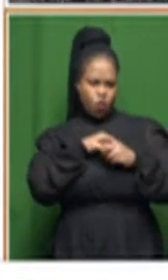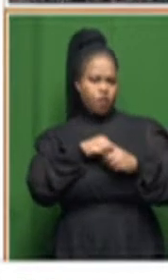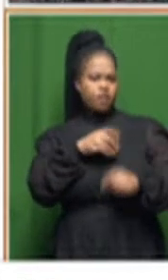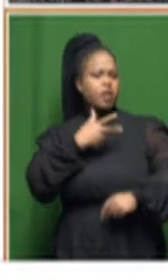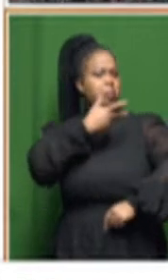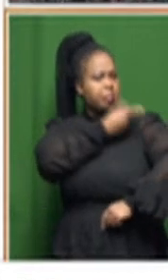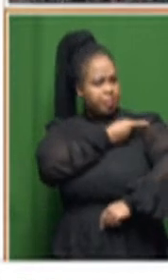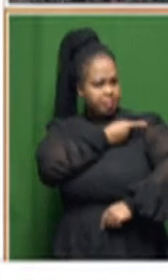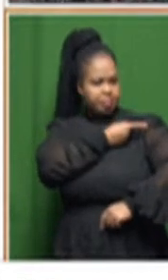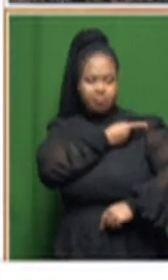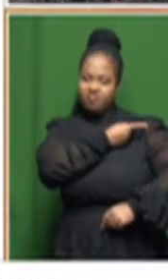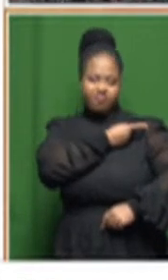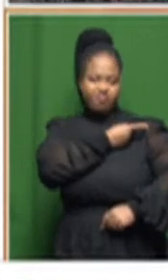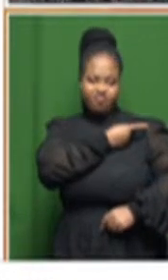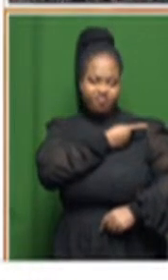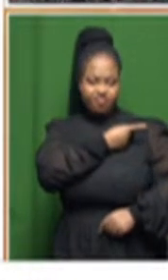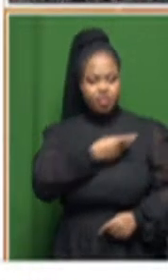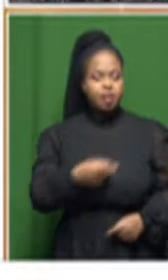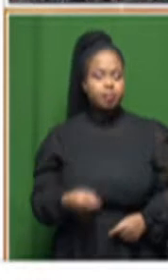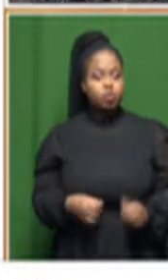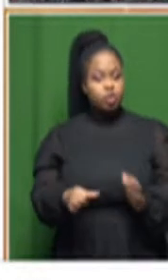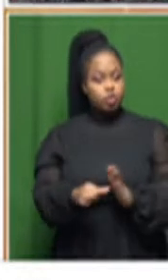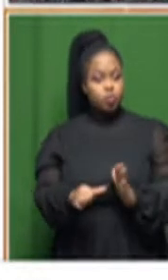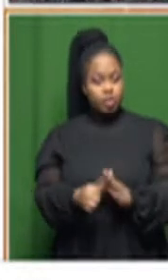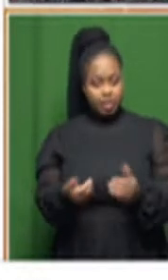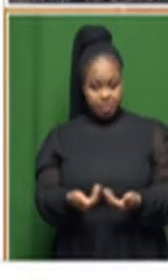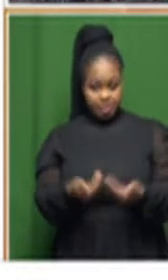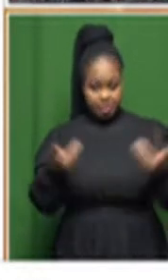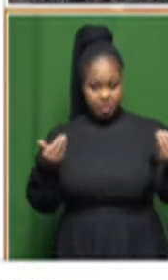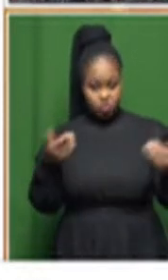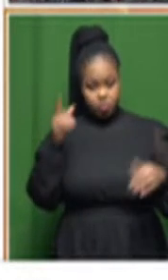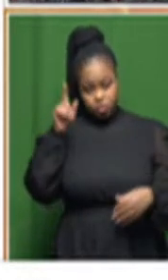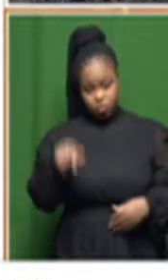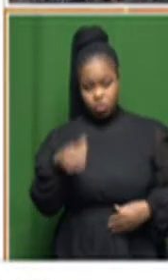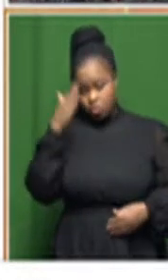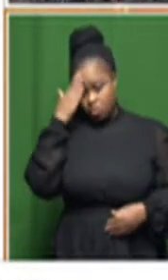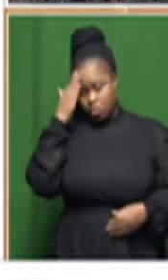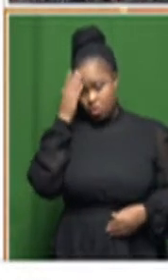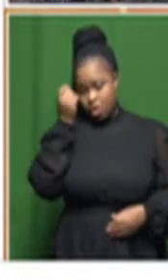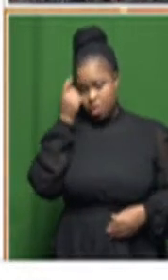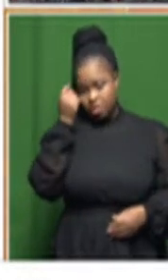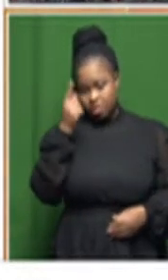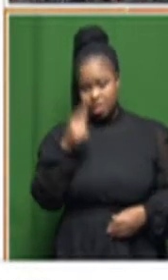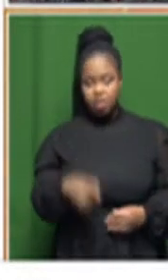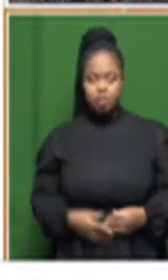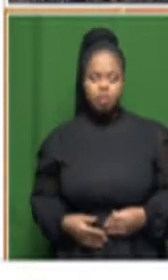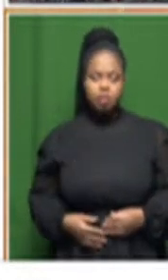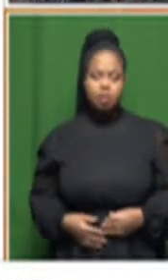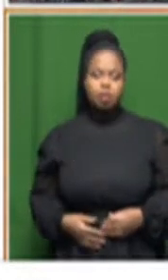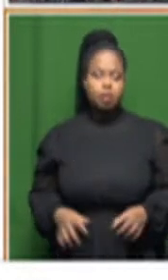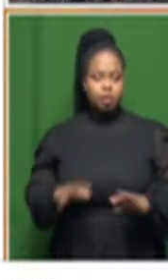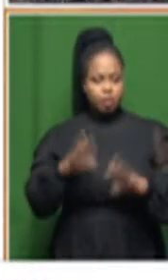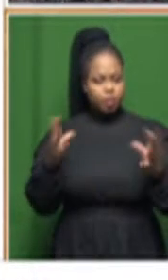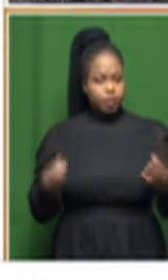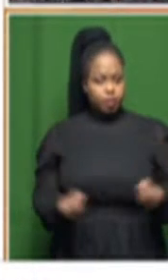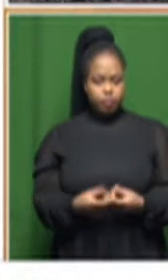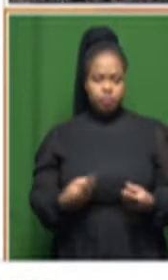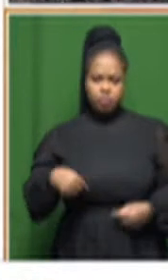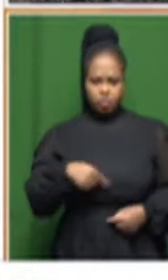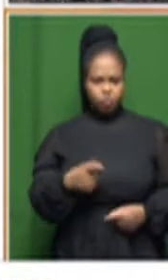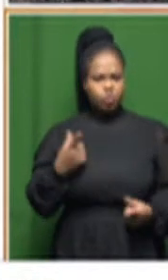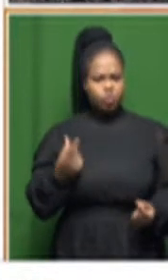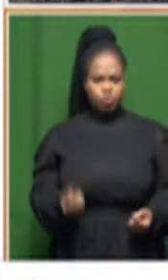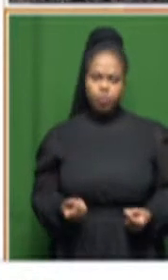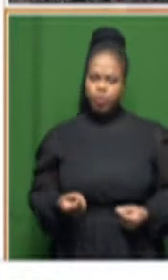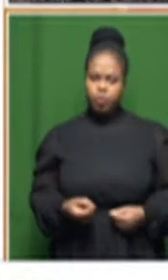causally associated. So it's important to understand these concepts. And we do all of this to avoid